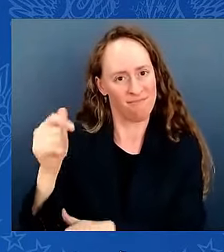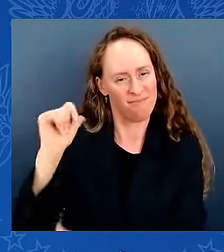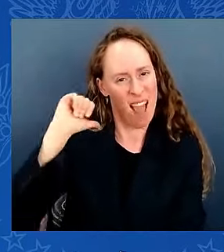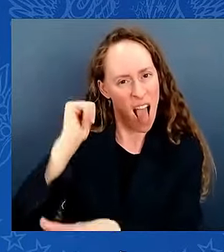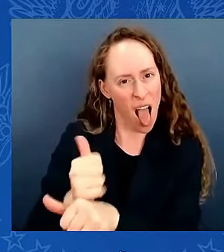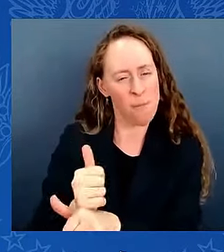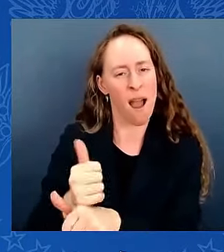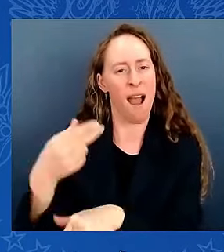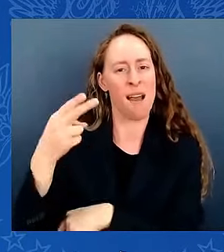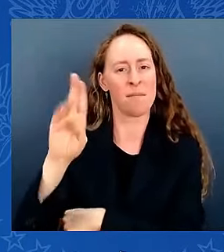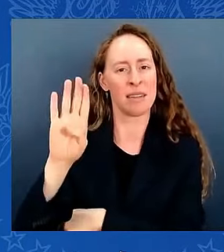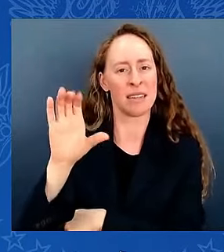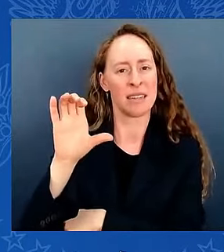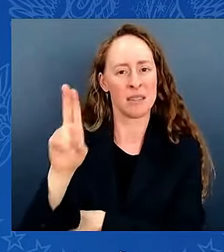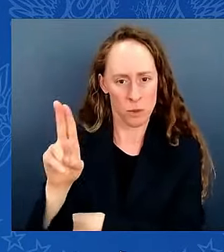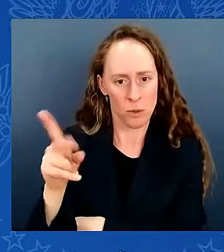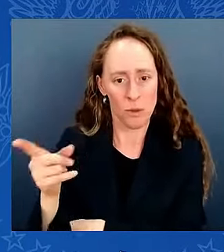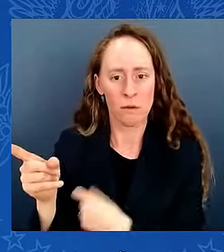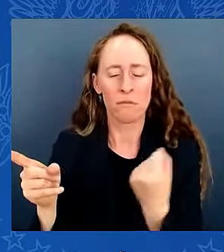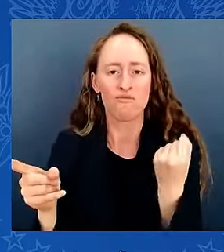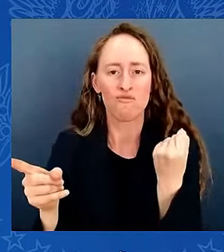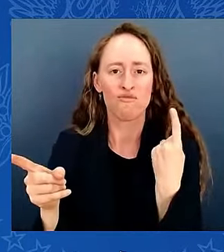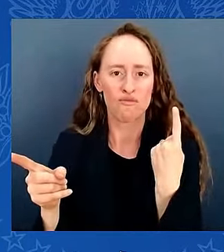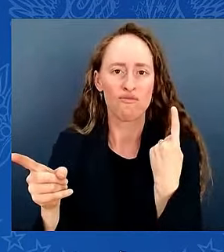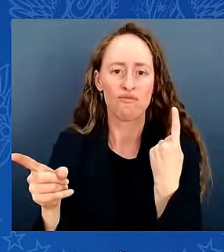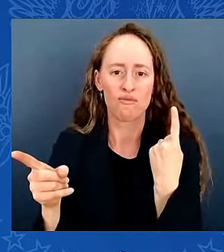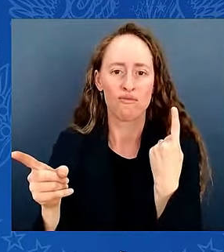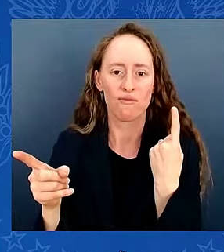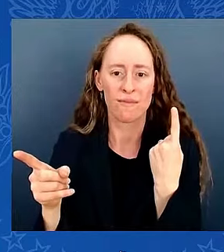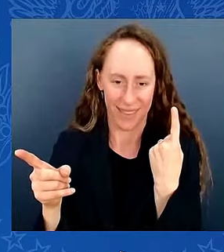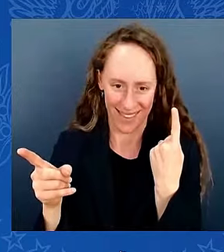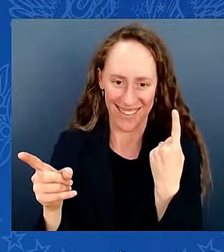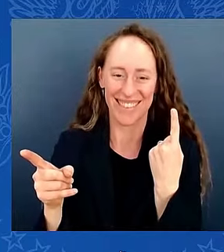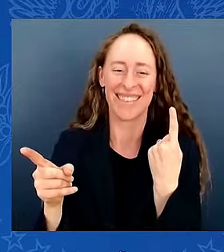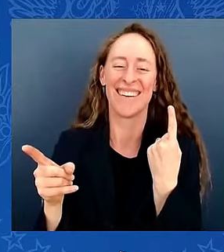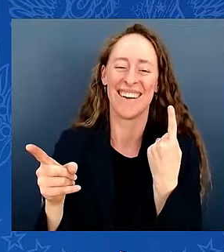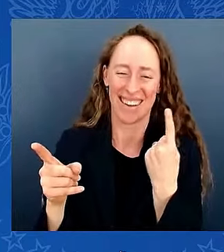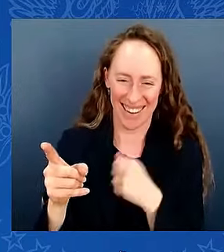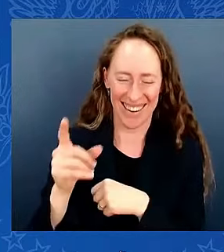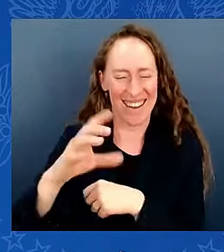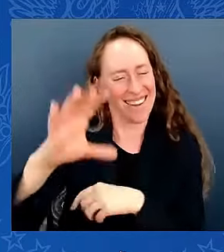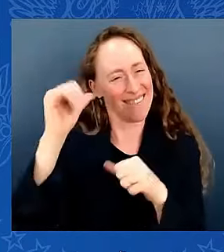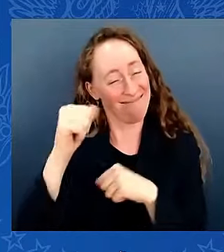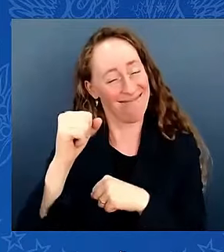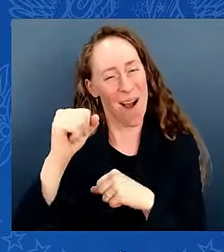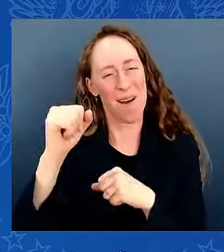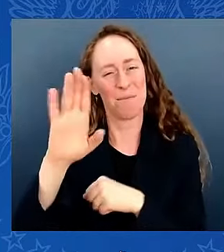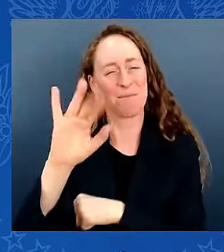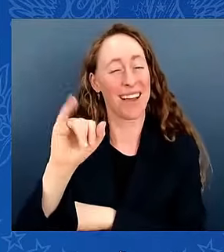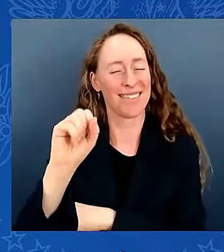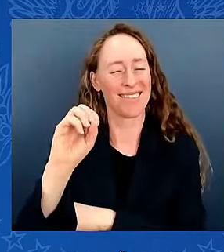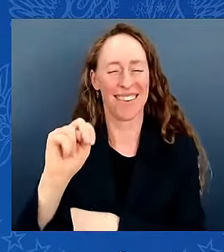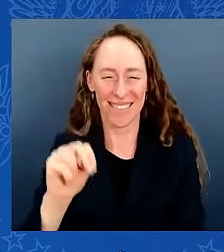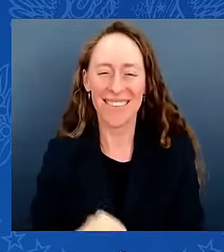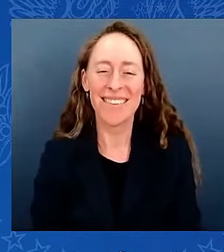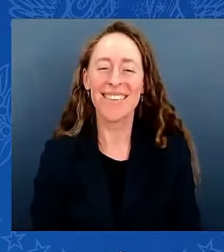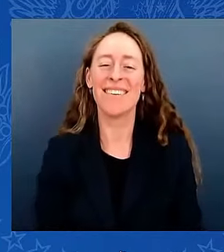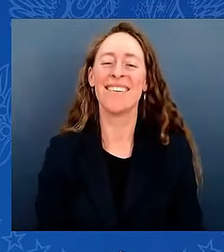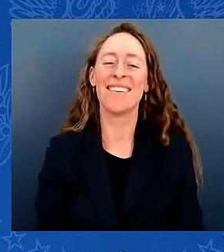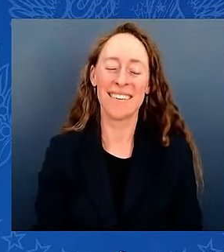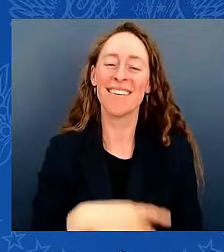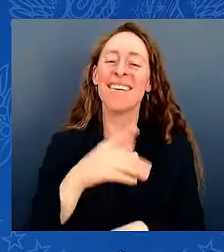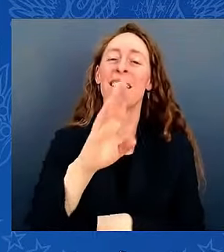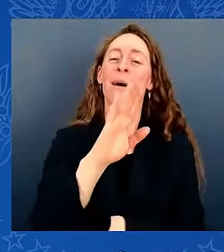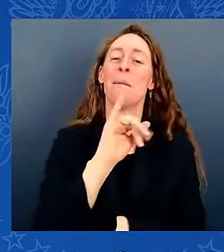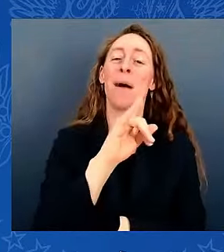and Harris administration has also invested $18 billion into HBCUs and young Black people.